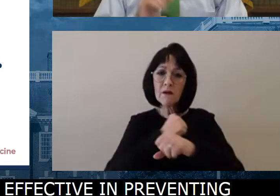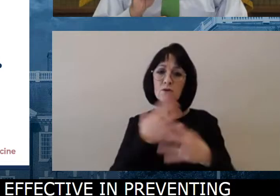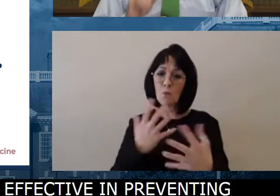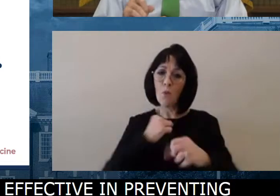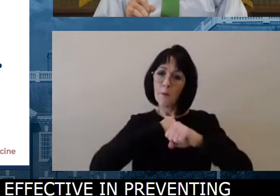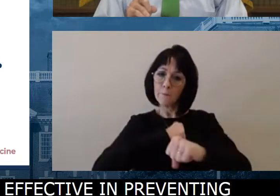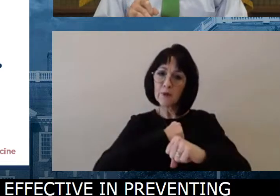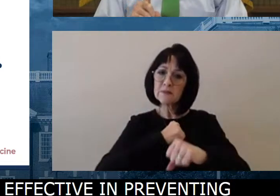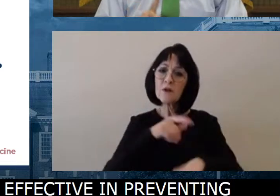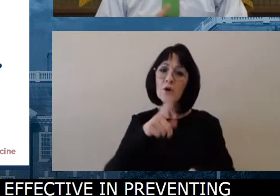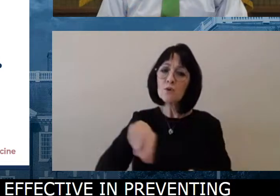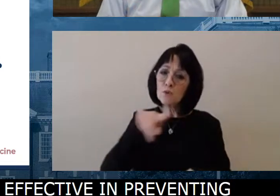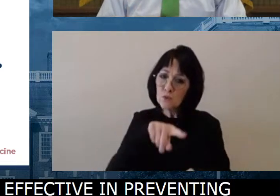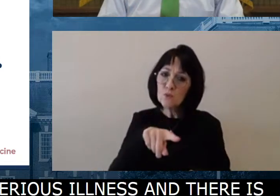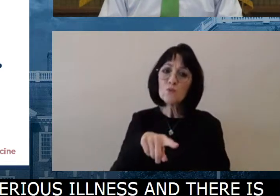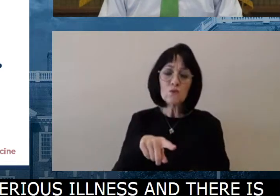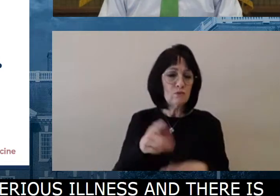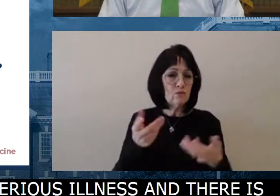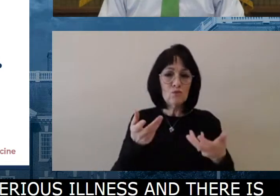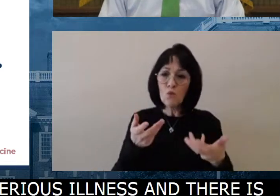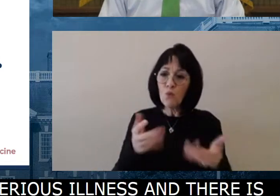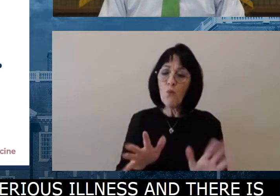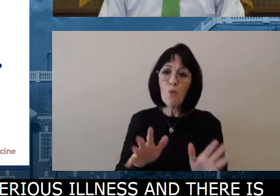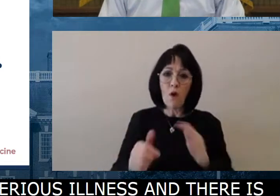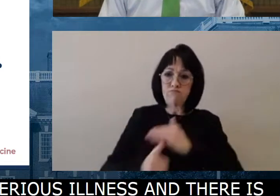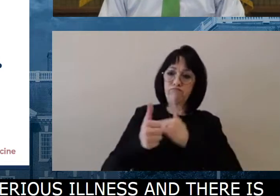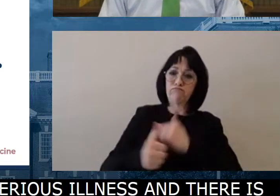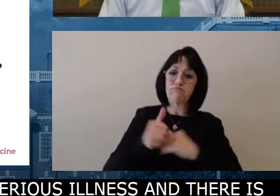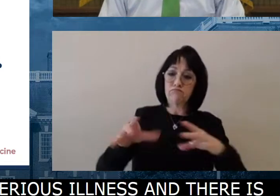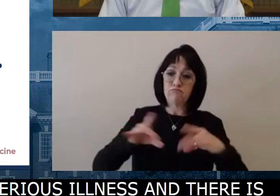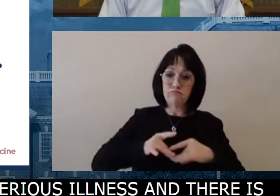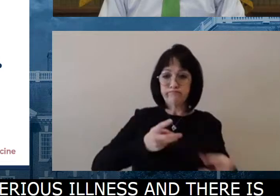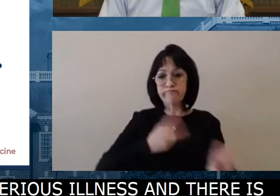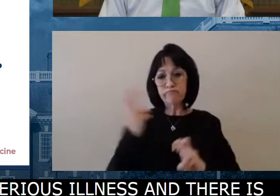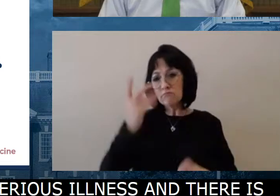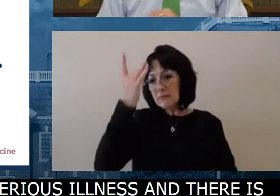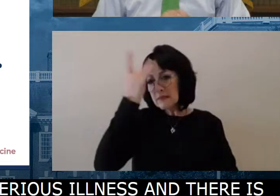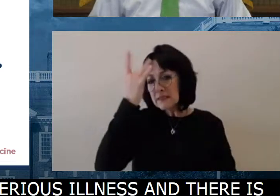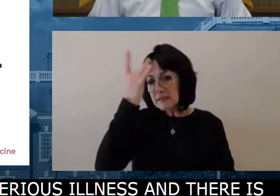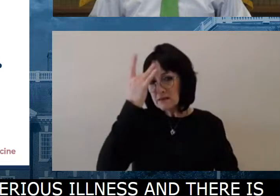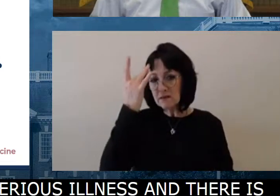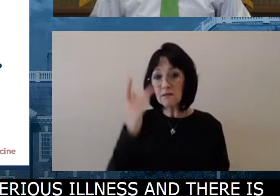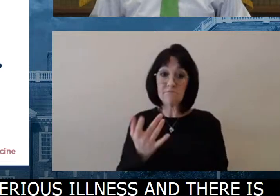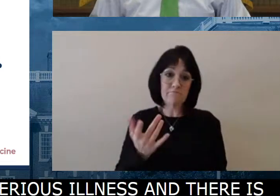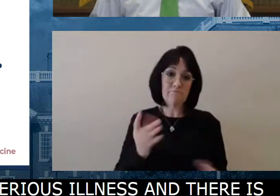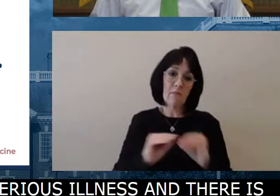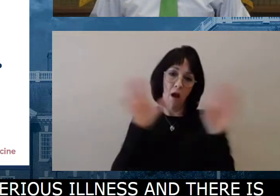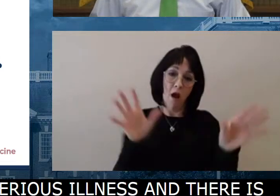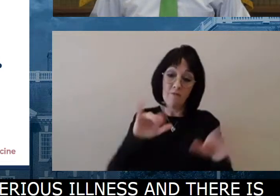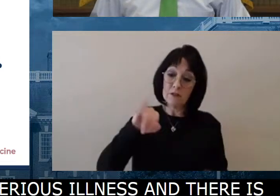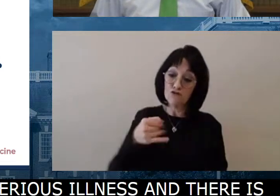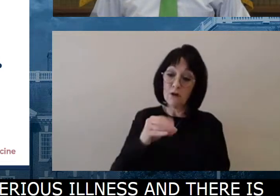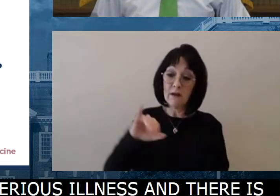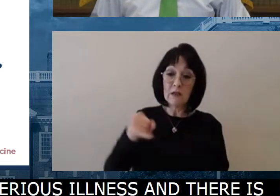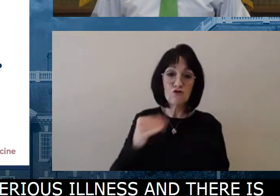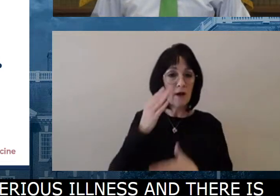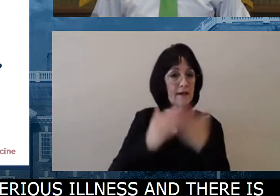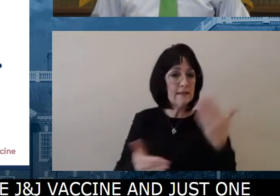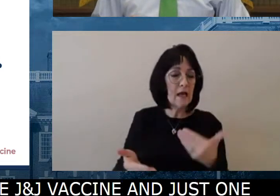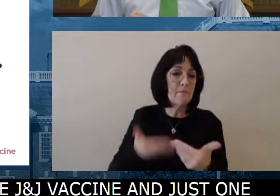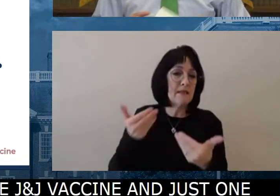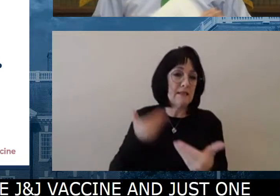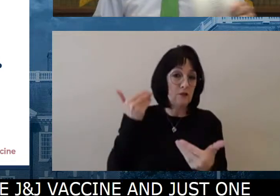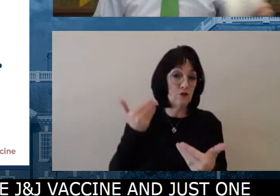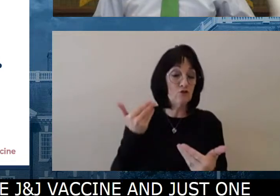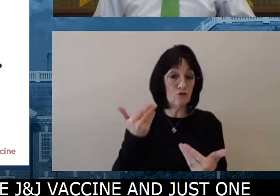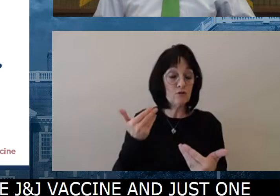vaccine, just one single dose, which logistically is a lot easier for most of us. So when it's your turn,